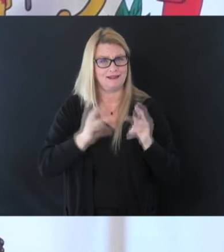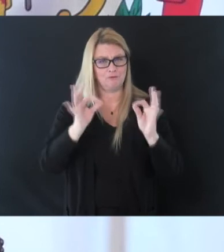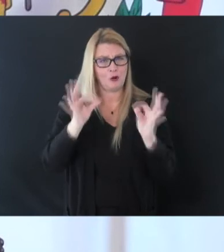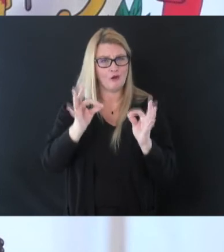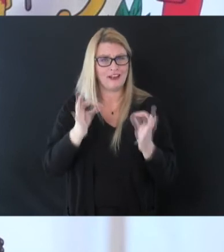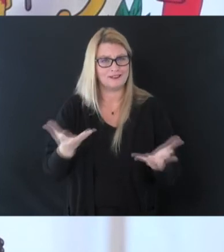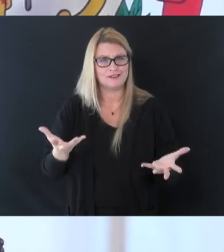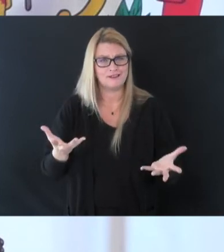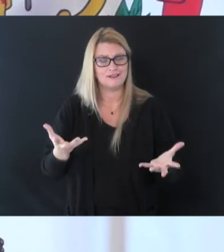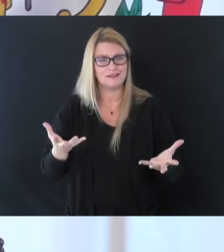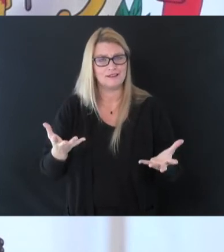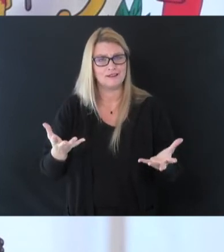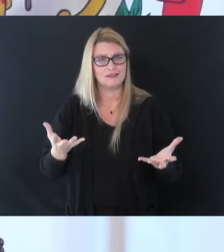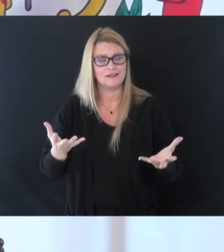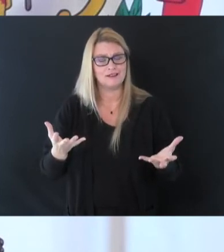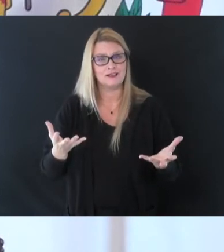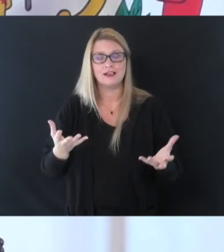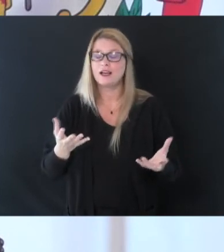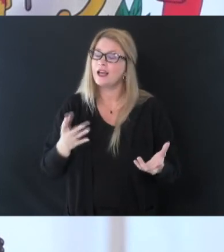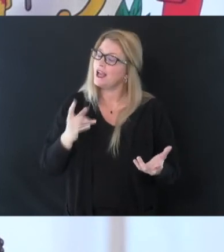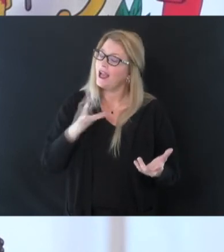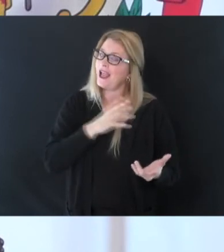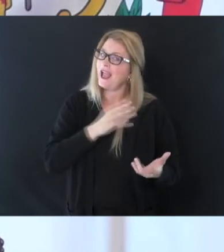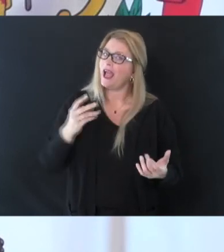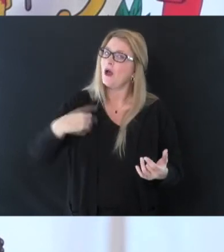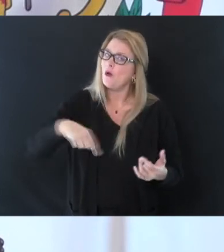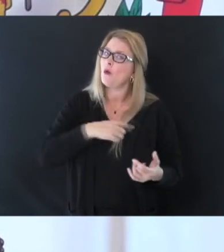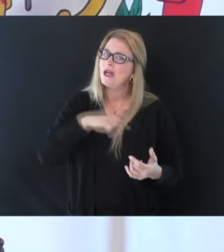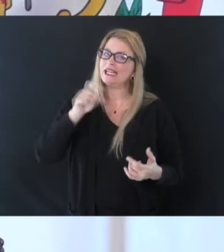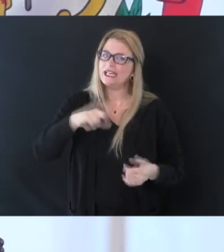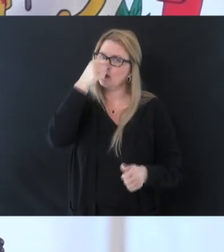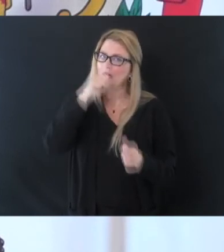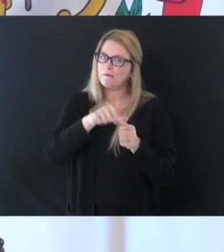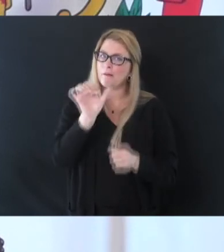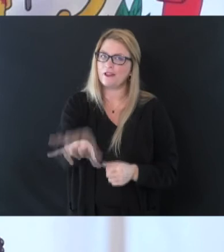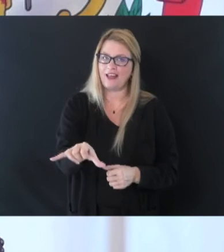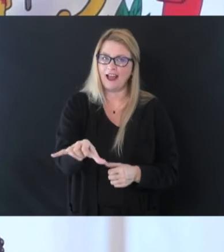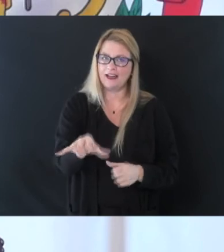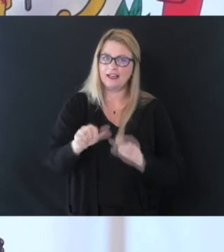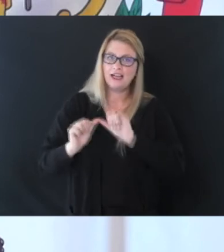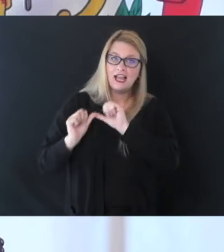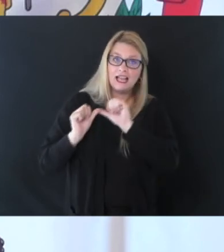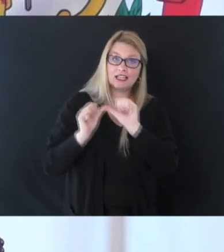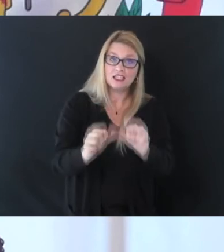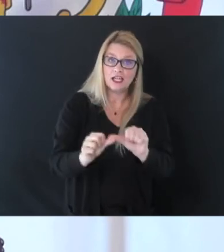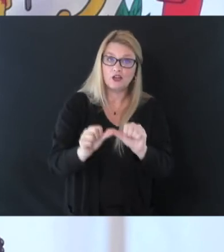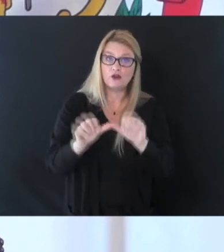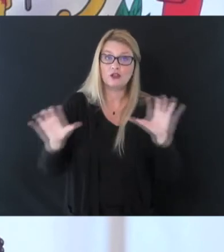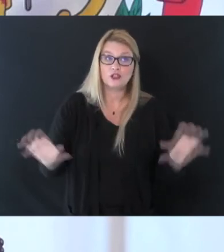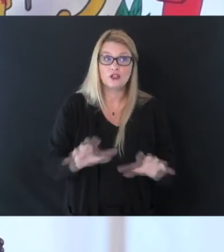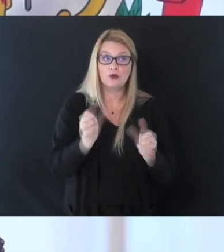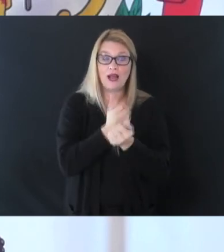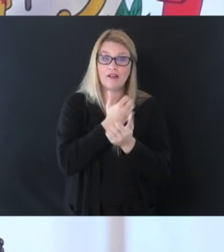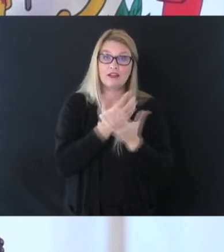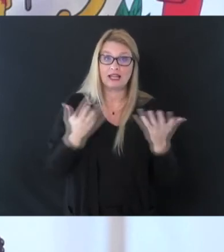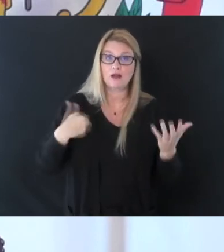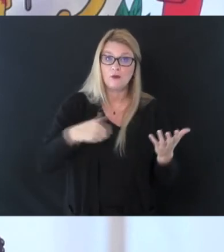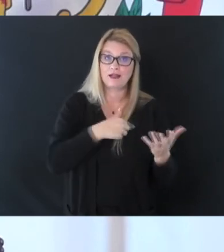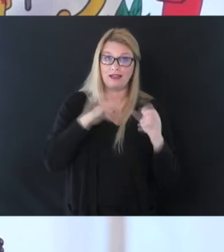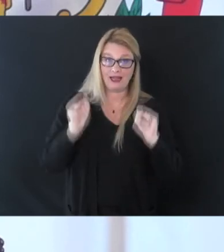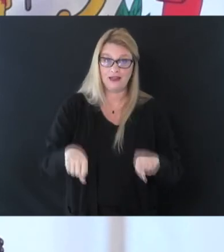It is not perfect. And absolutely, we've got to just remember that and continue to try to do any and everything we can possibly